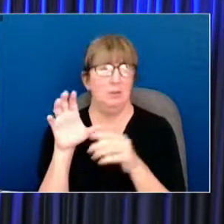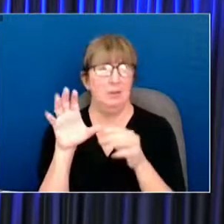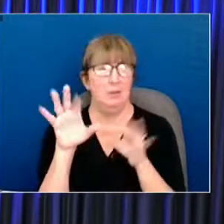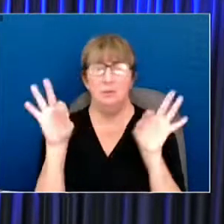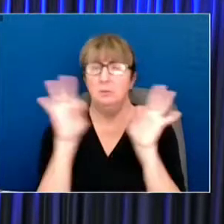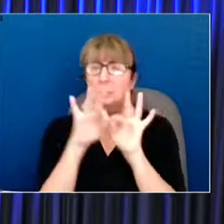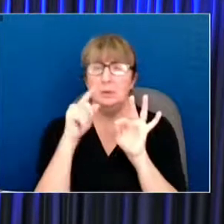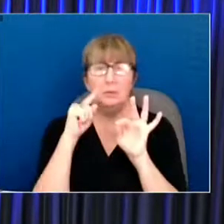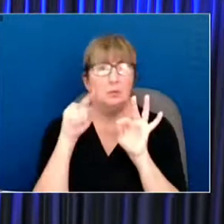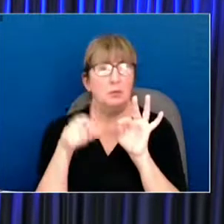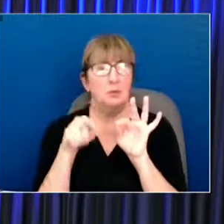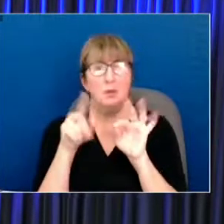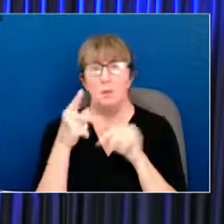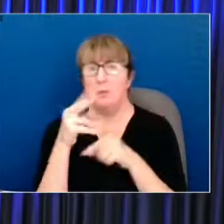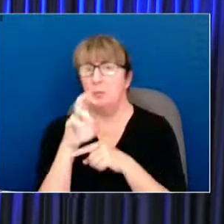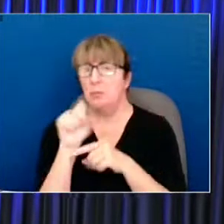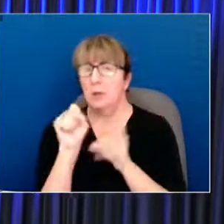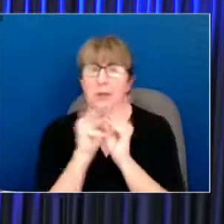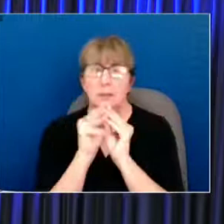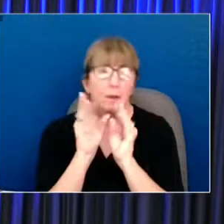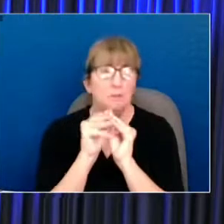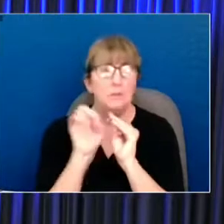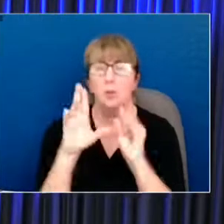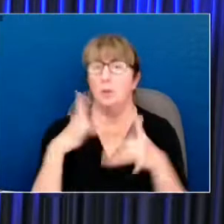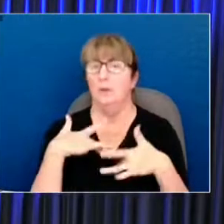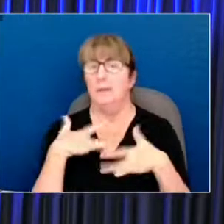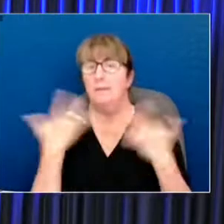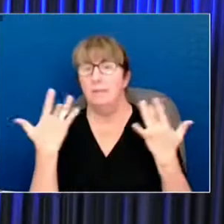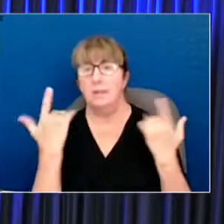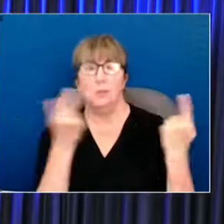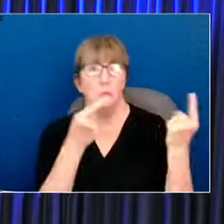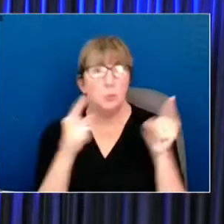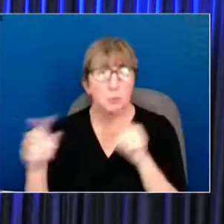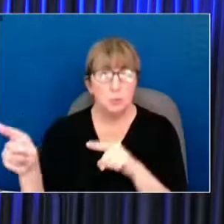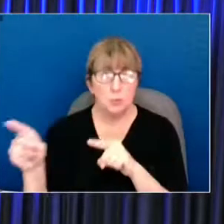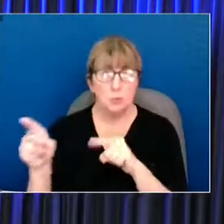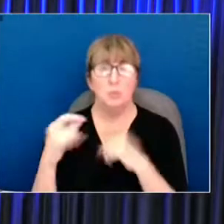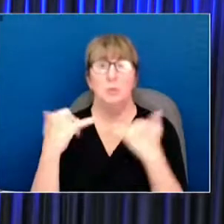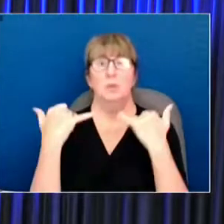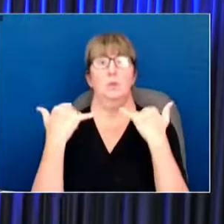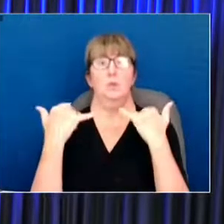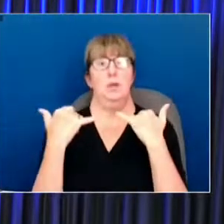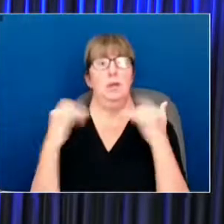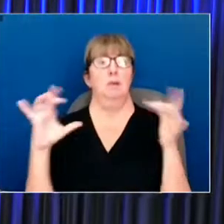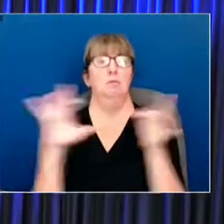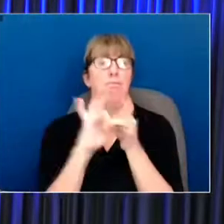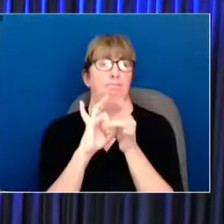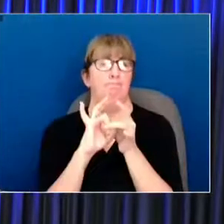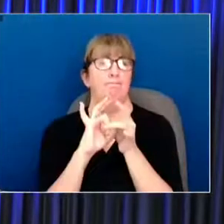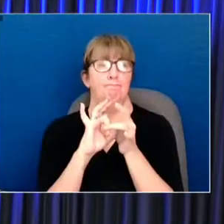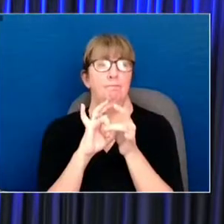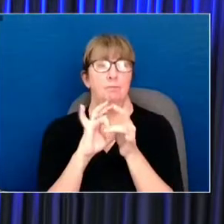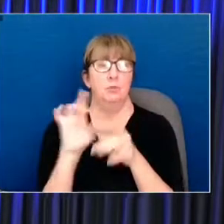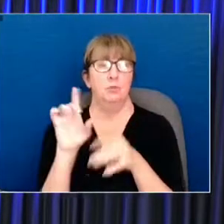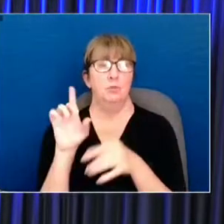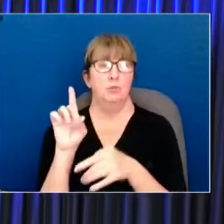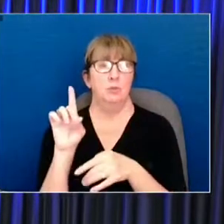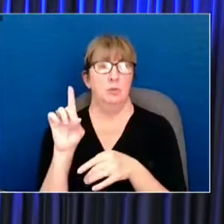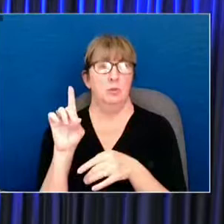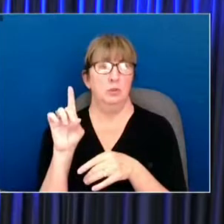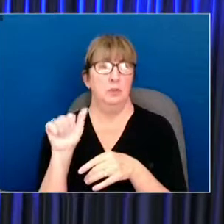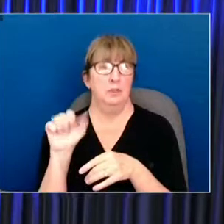you'll be holding or the event that will be held. Right now, I just linked to the dashboard, but you can see that it can